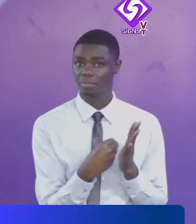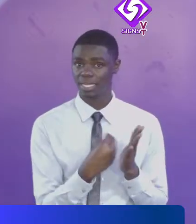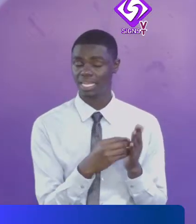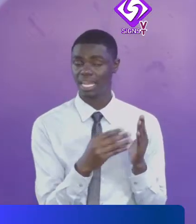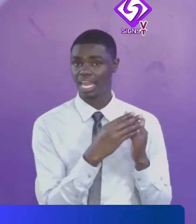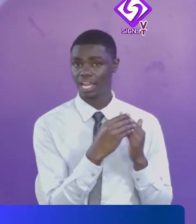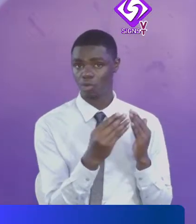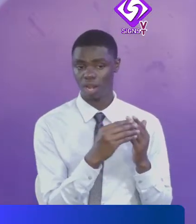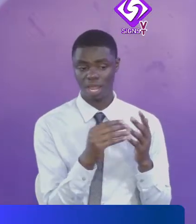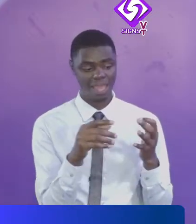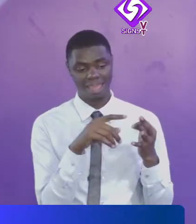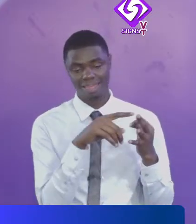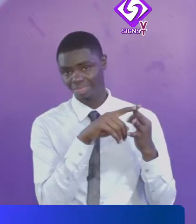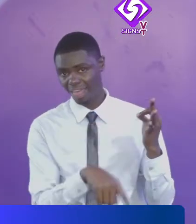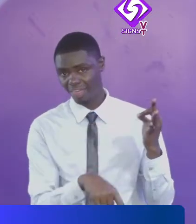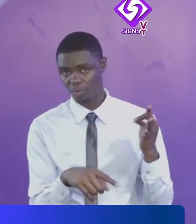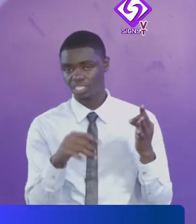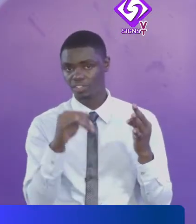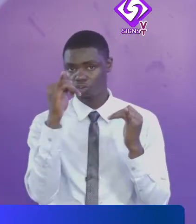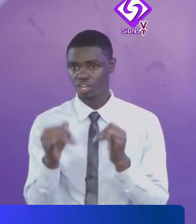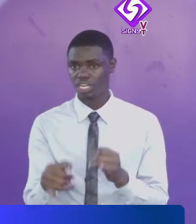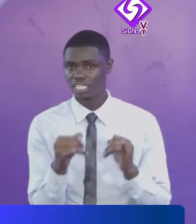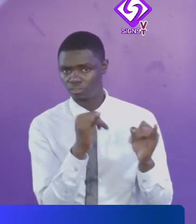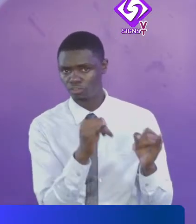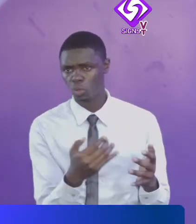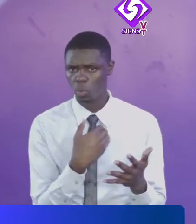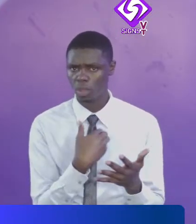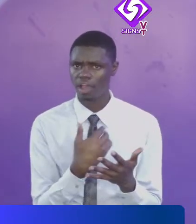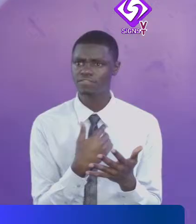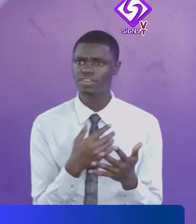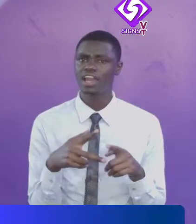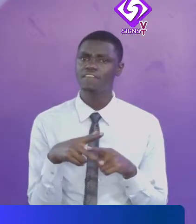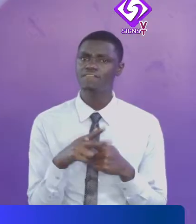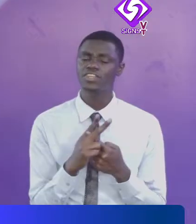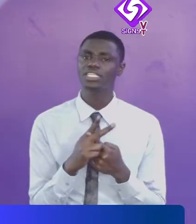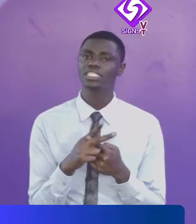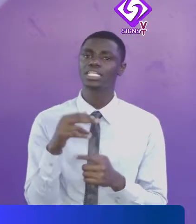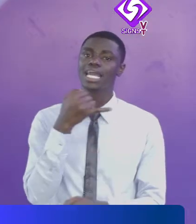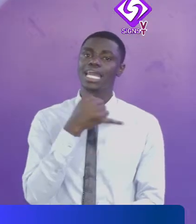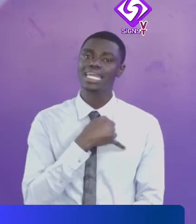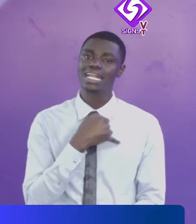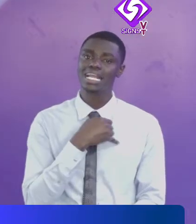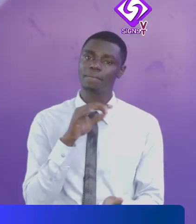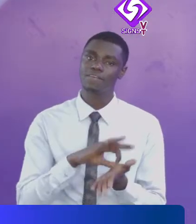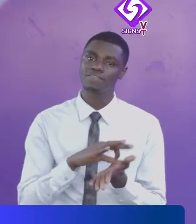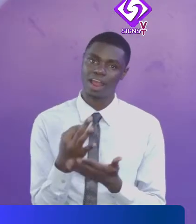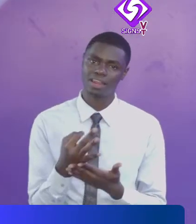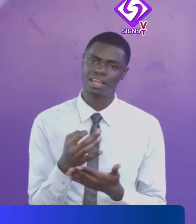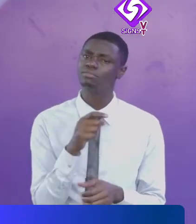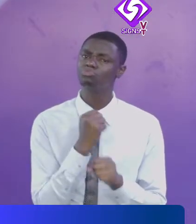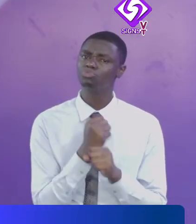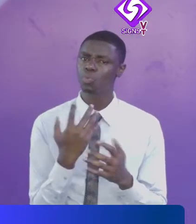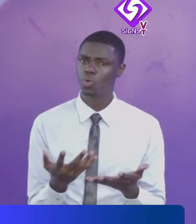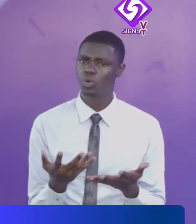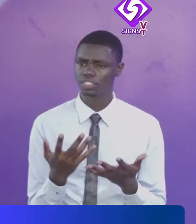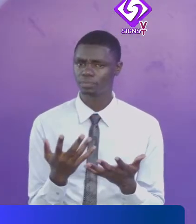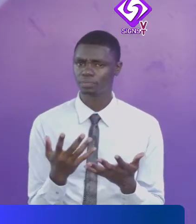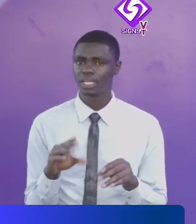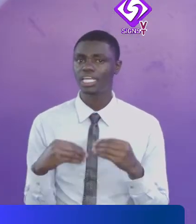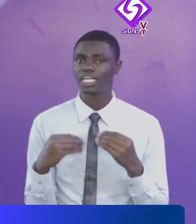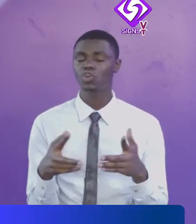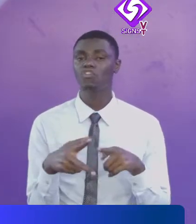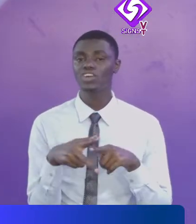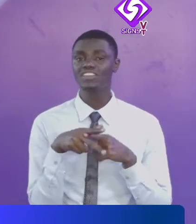we have for the individuals, we have what we call a fixed income fund. What a fixed income fund does is that it offers you fixed